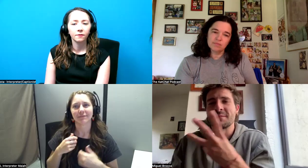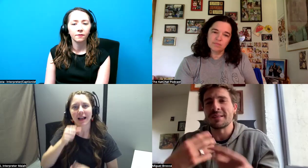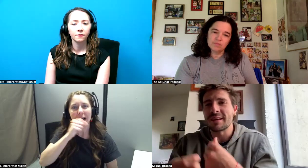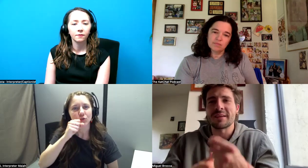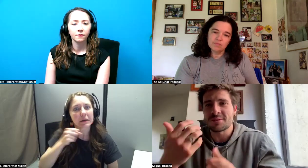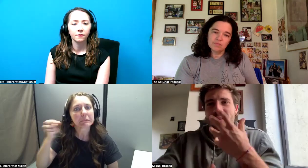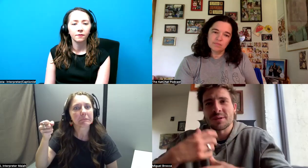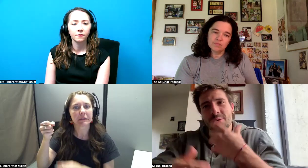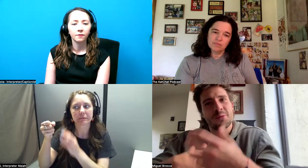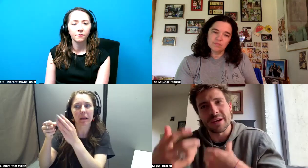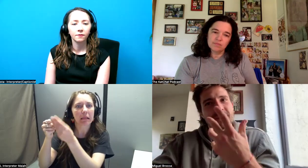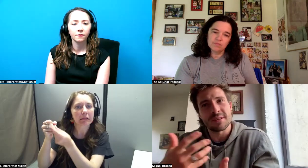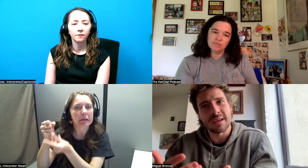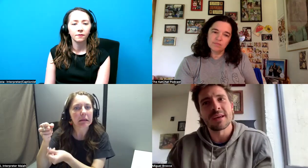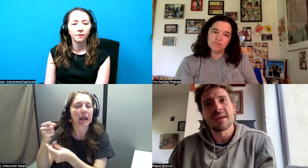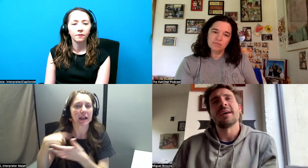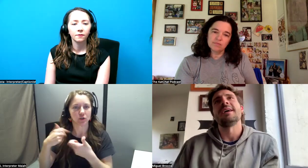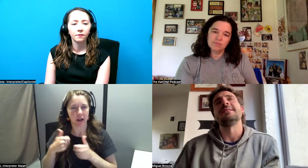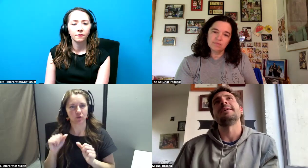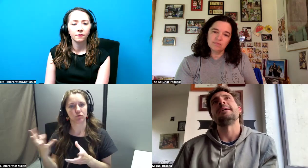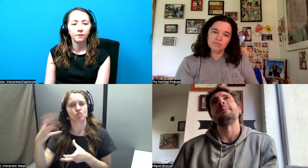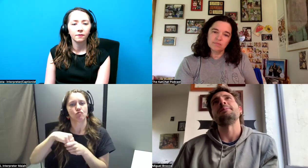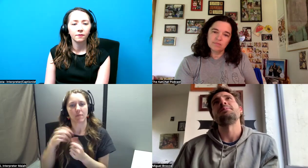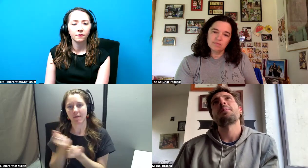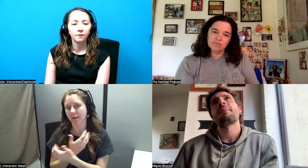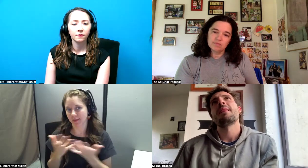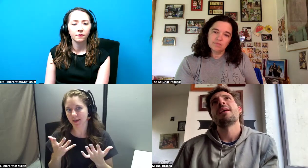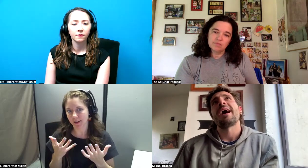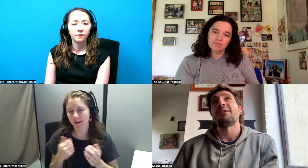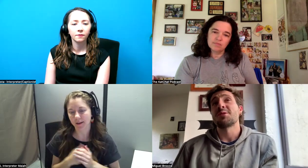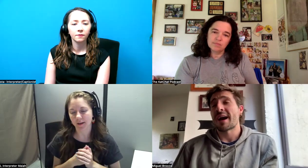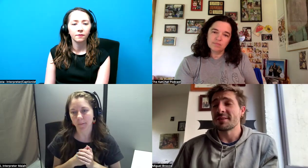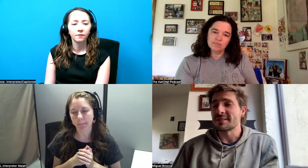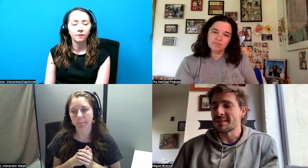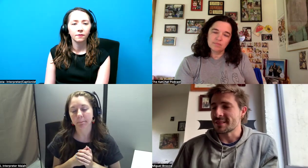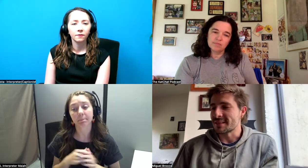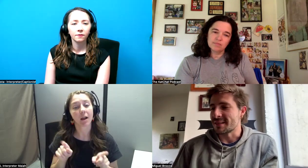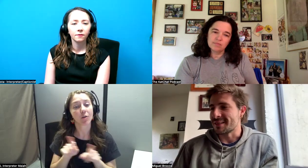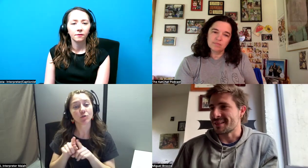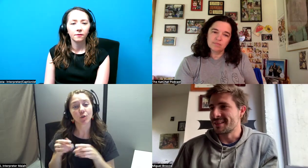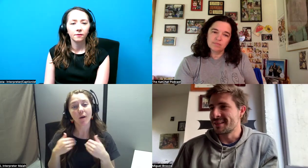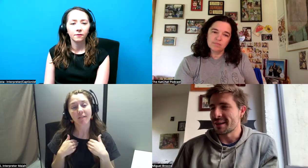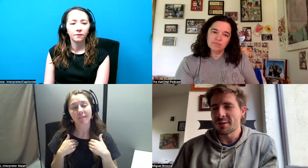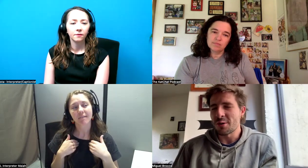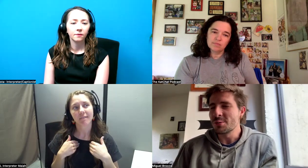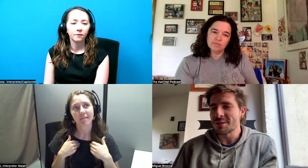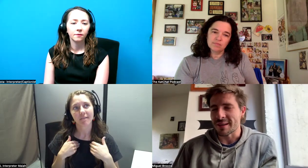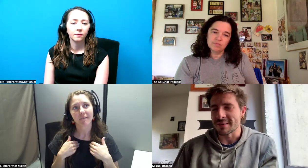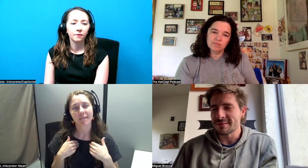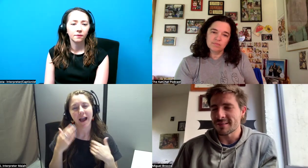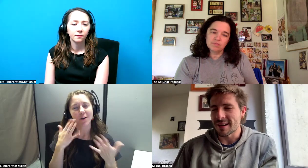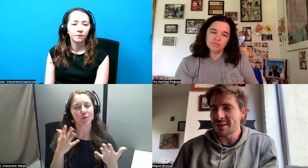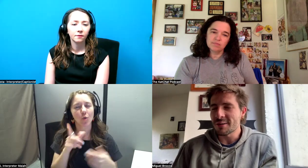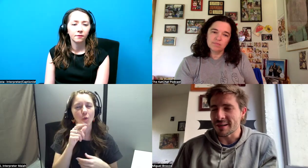what's going to. I mean, and then I try to incorporate everything. And I also have this. I don't know who said